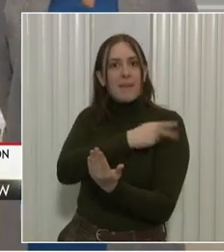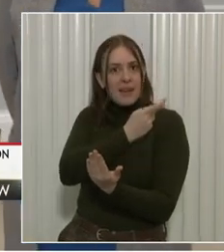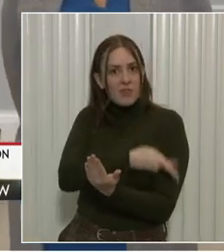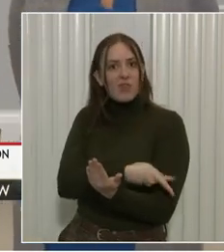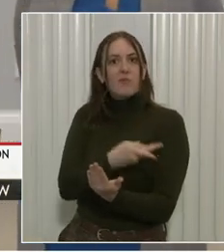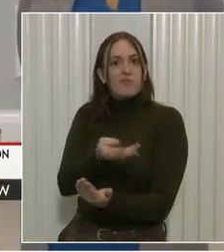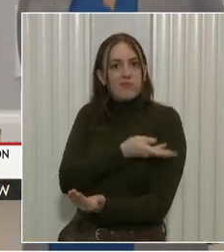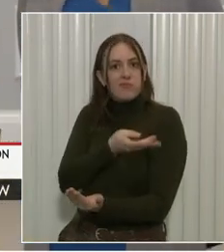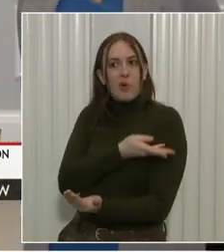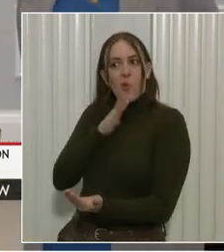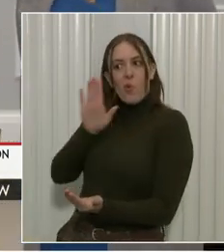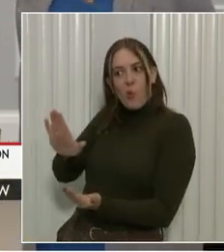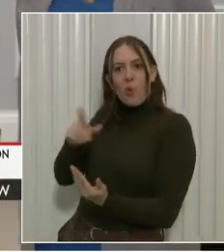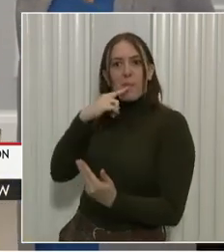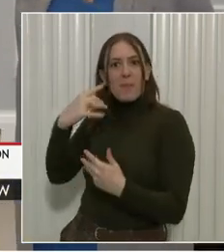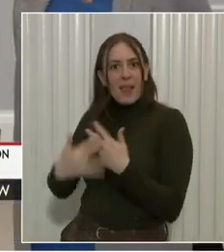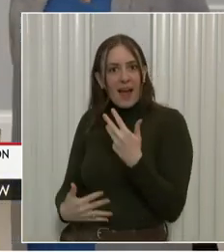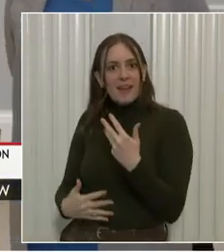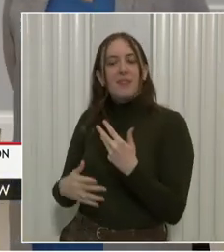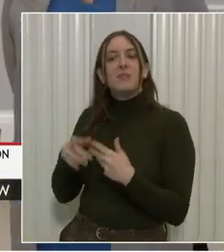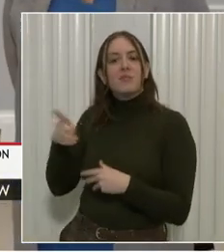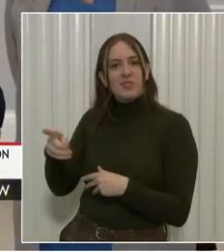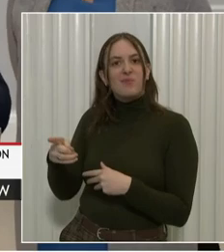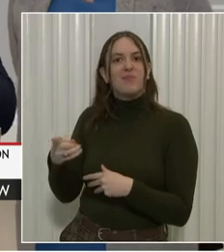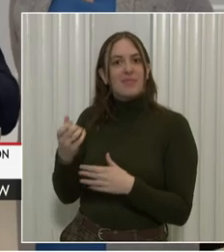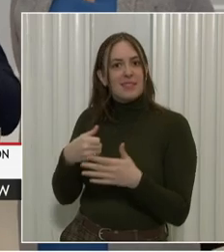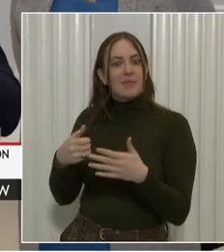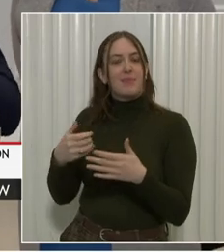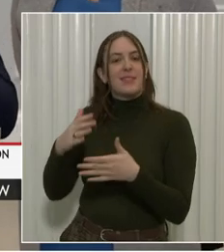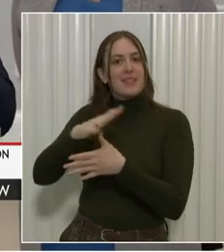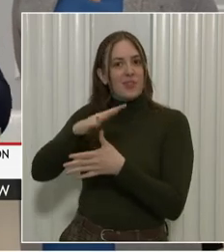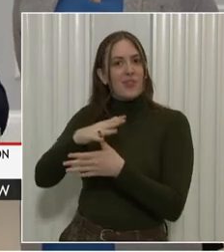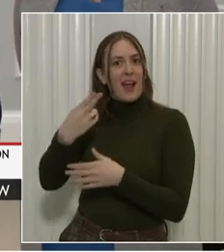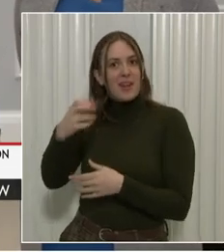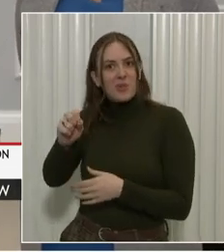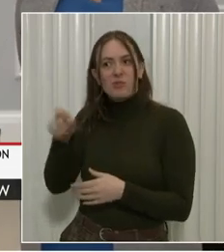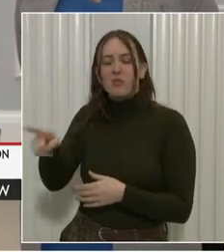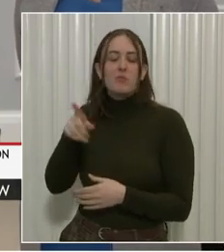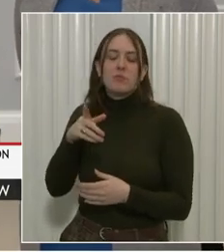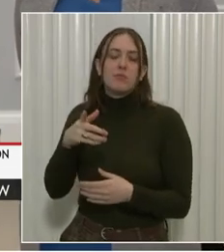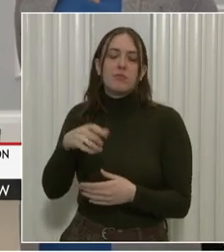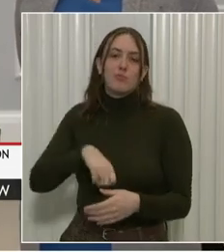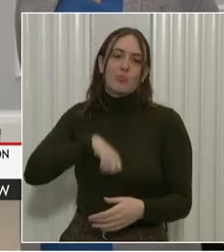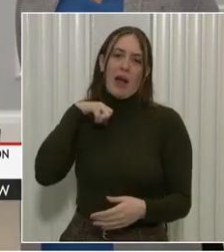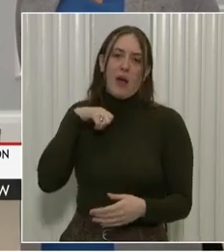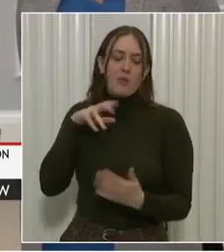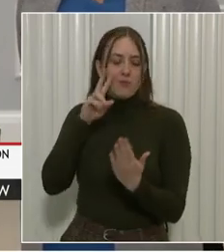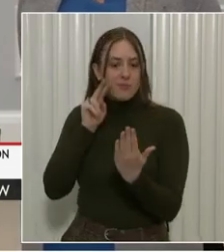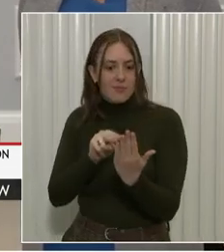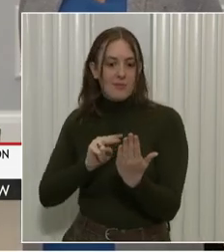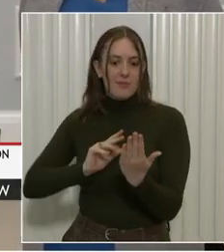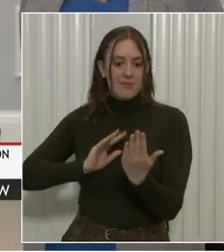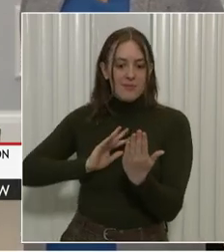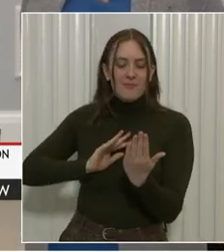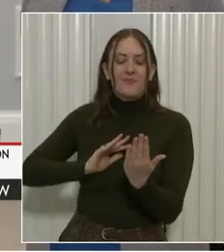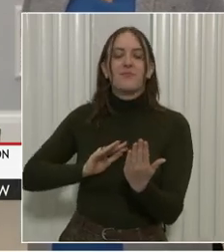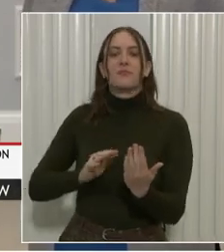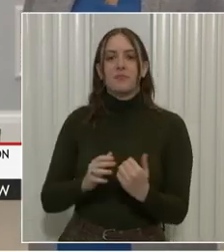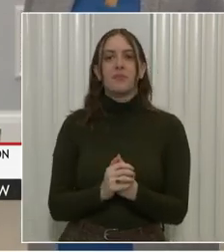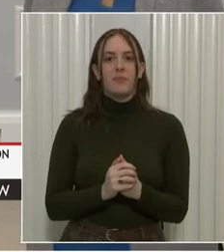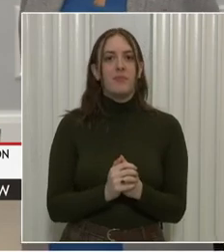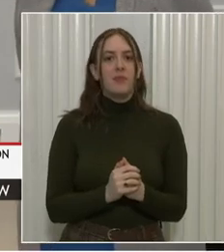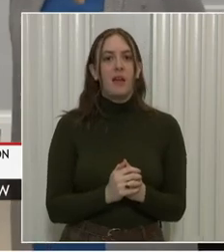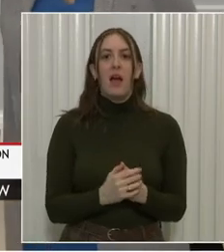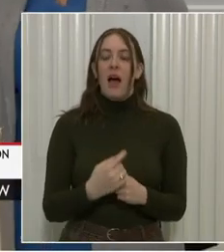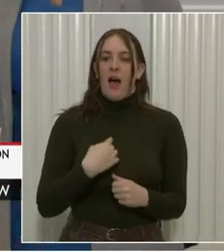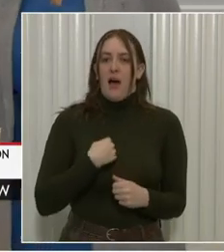so proud of her. She's a senior in high school, and it was her first time donating. I am proud of anyone in this room or anybody in the district that donates blood, because it will